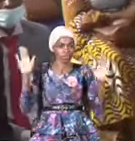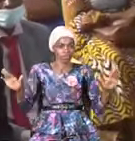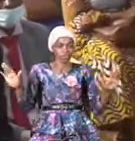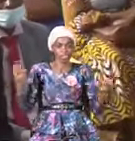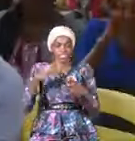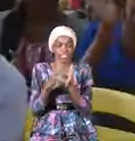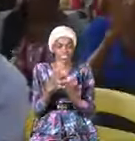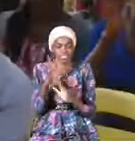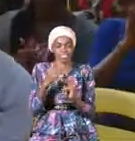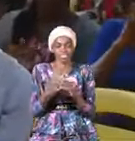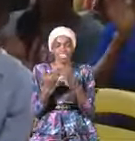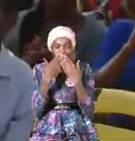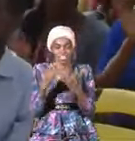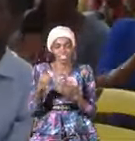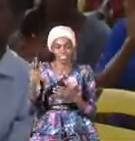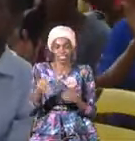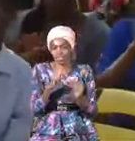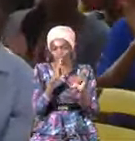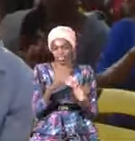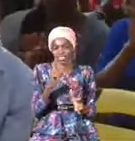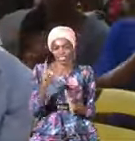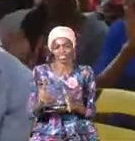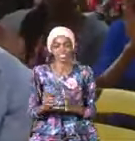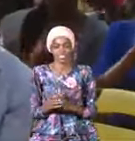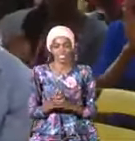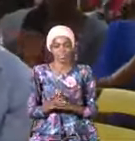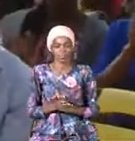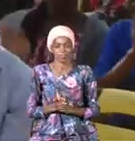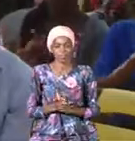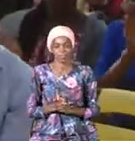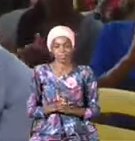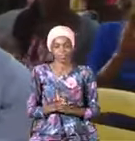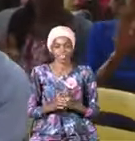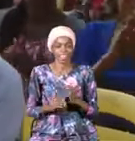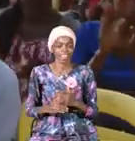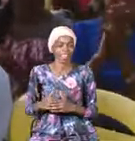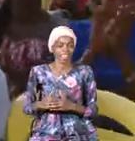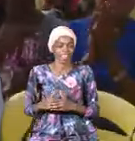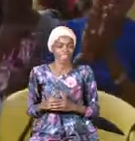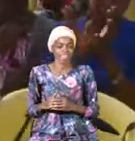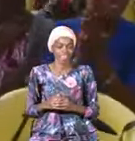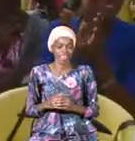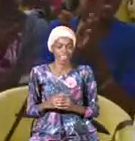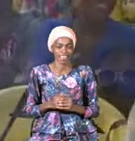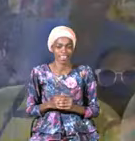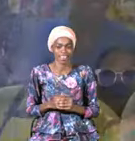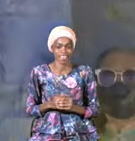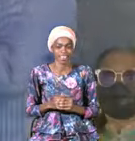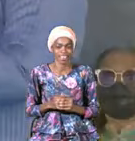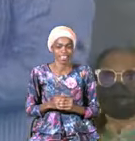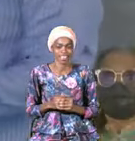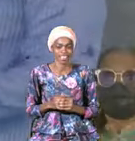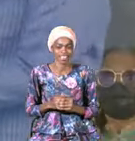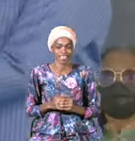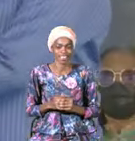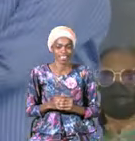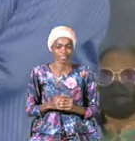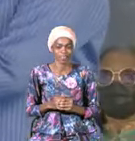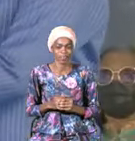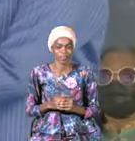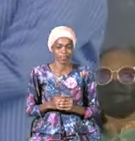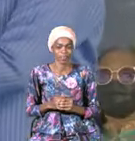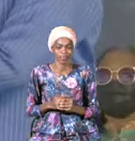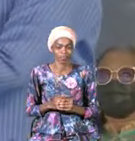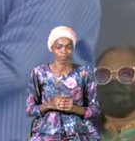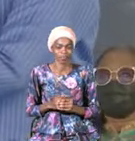you. Thank you very much. Next to speak, she's just going to speak very briefly because we'll be